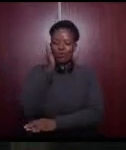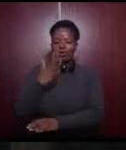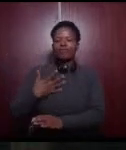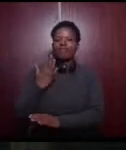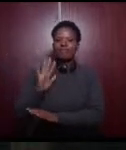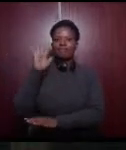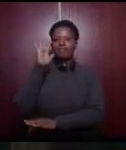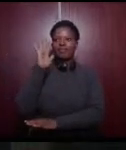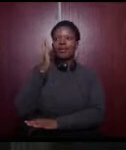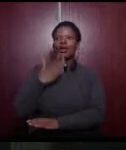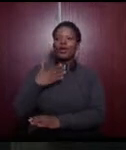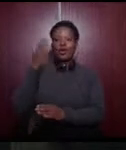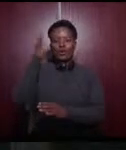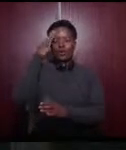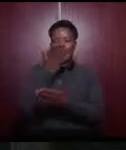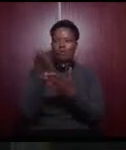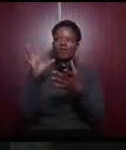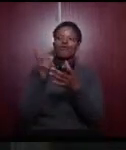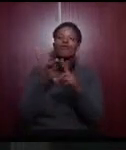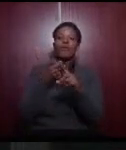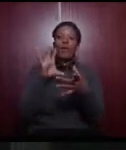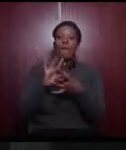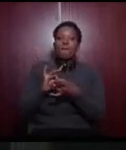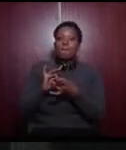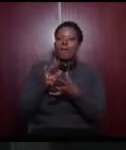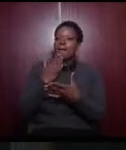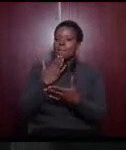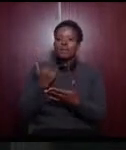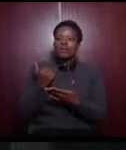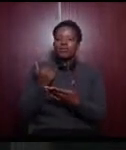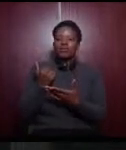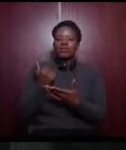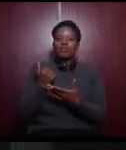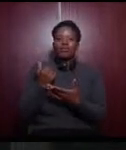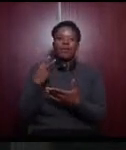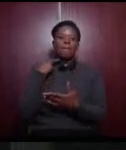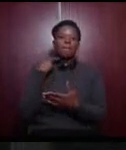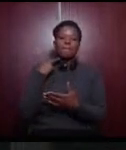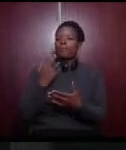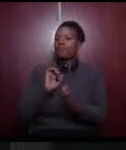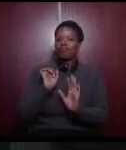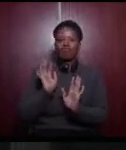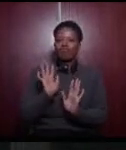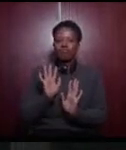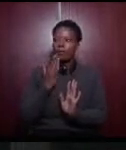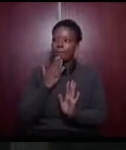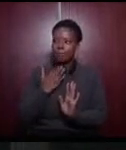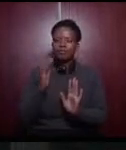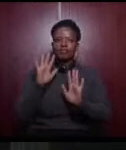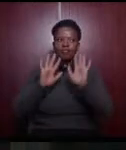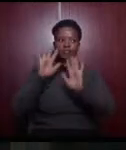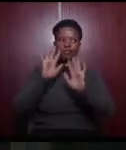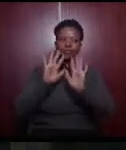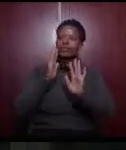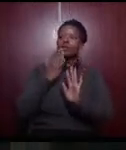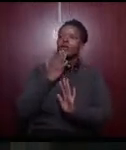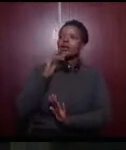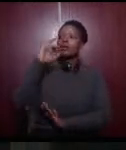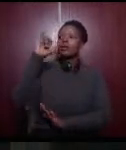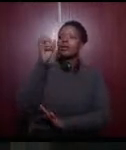Le ka semphoqe ne? John is noting